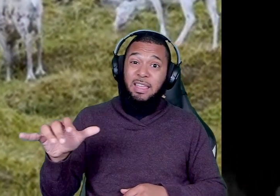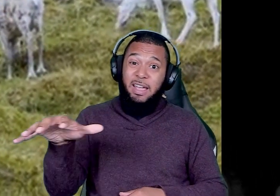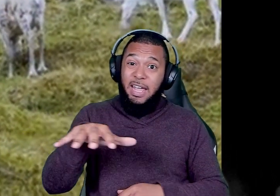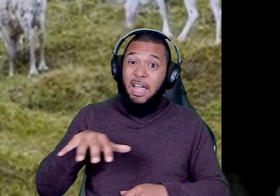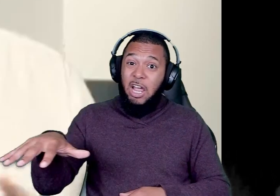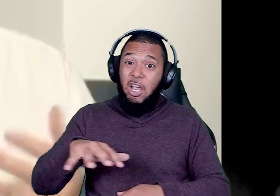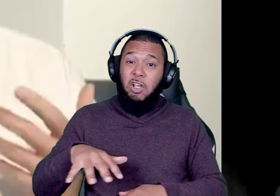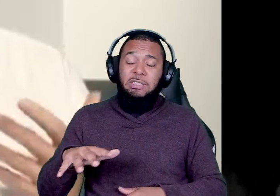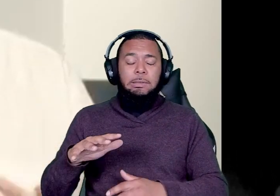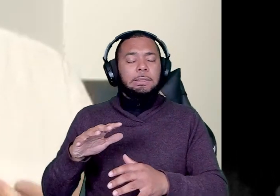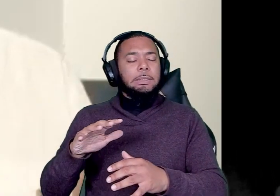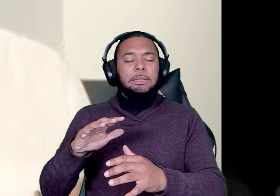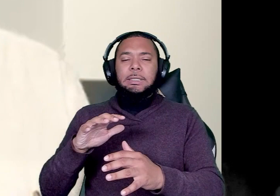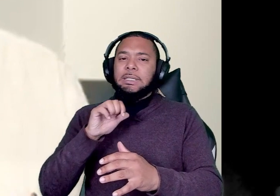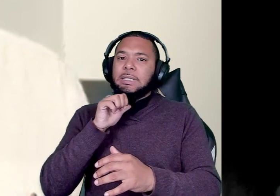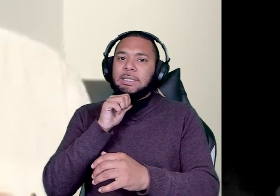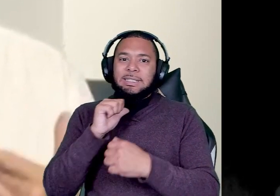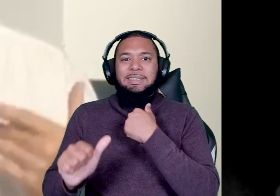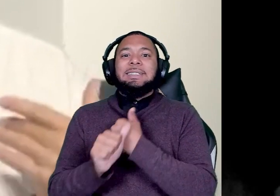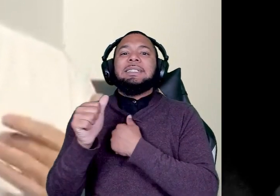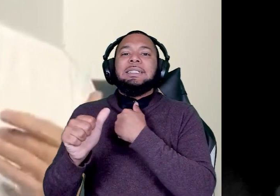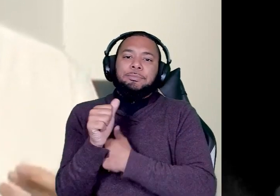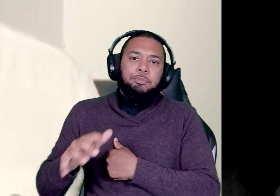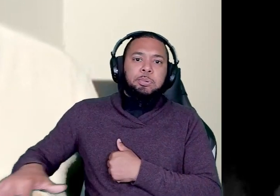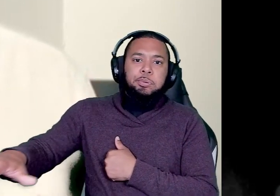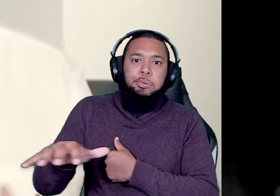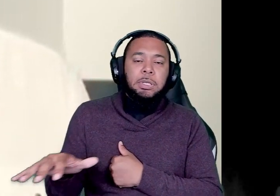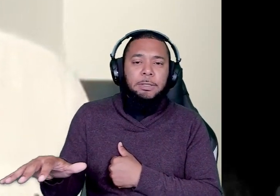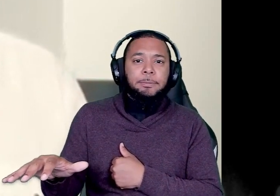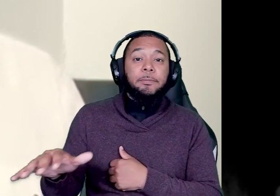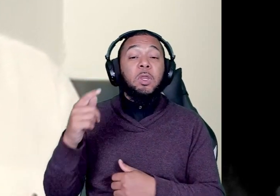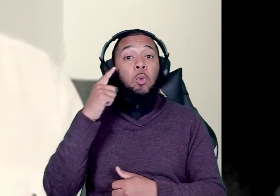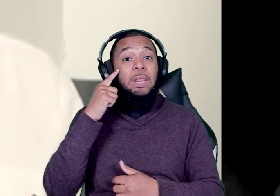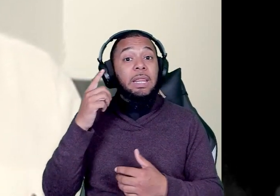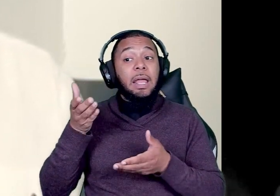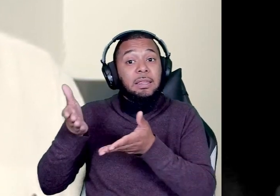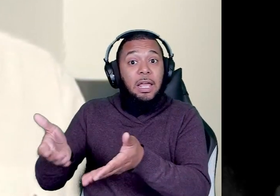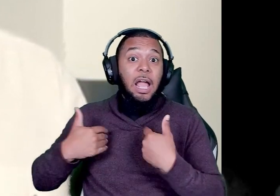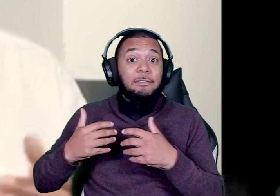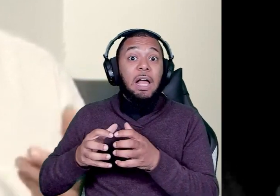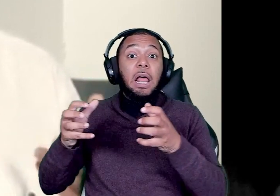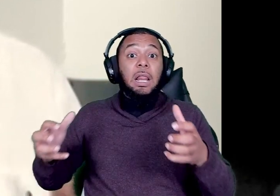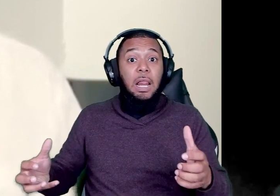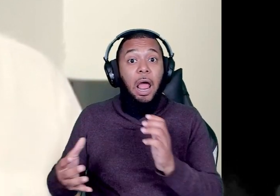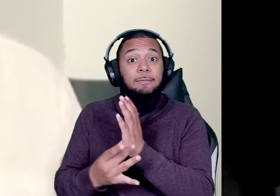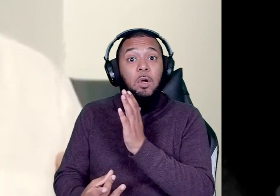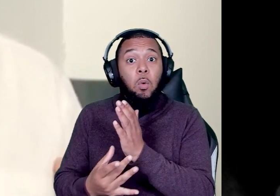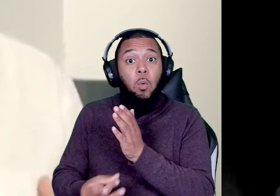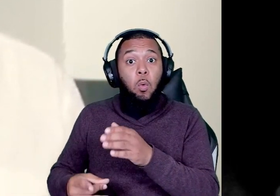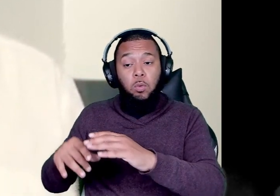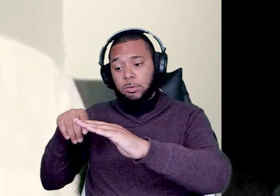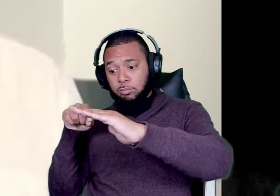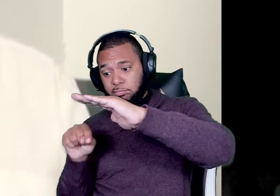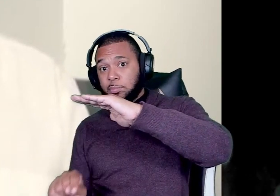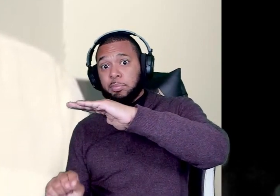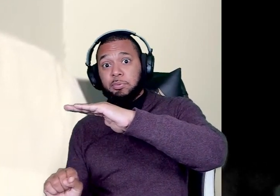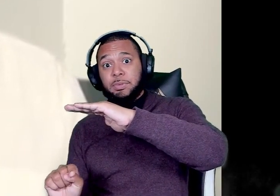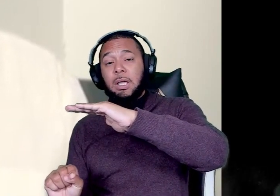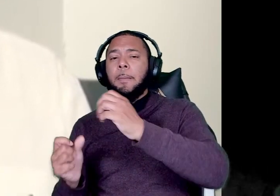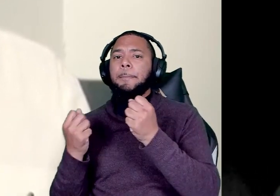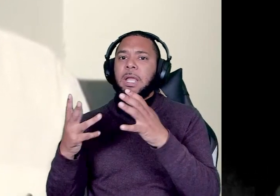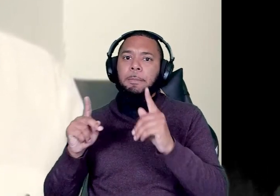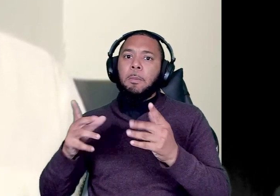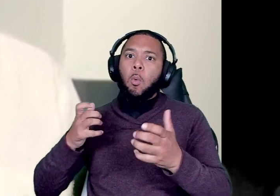harsh climate. We think that the tundra may have a lot of oil reserves, and a lot of people want to get to those oil